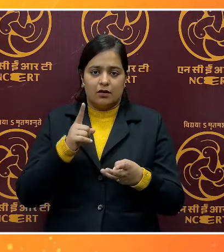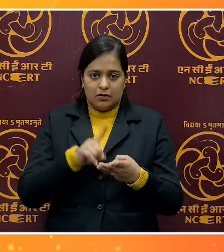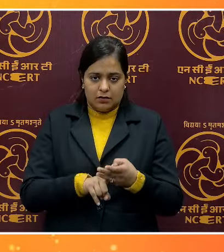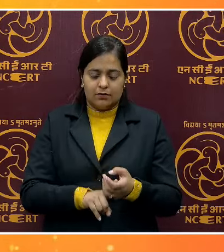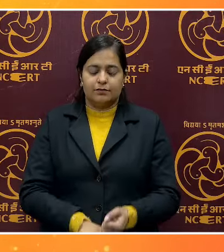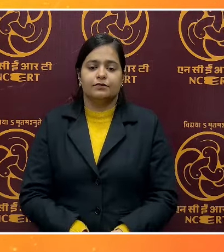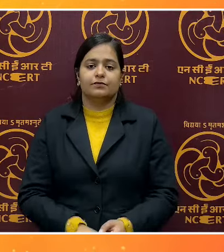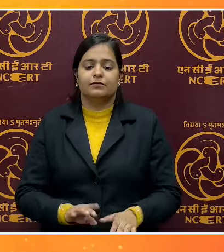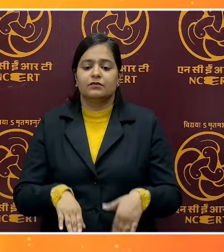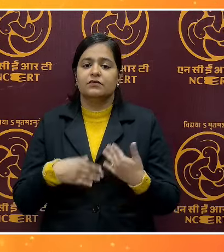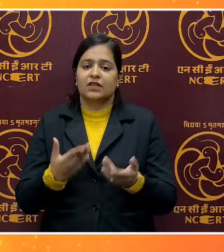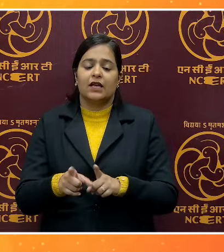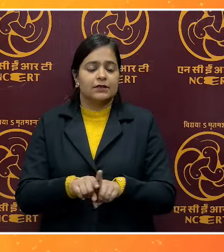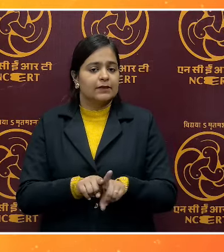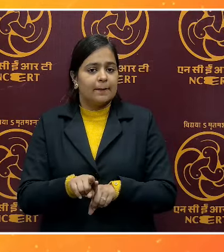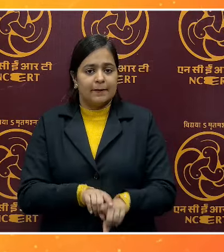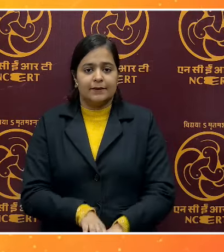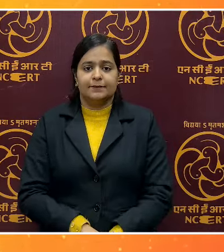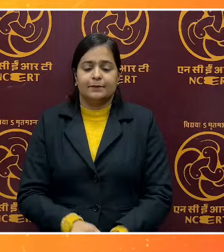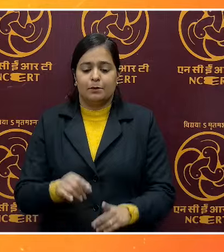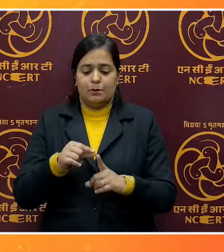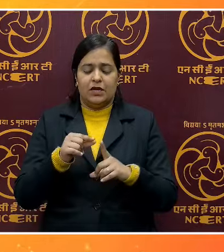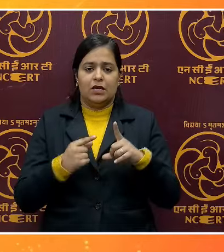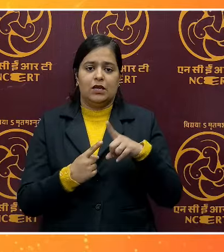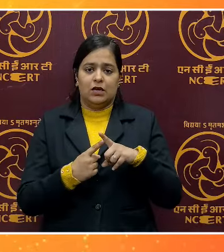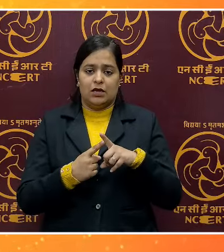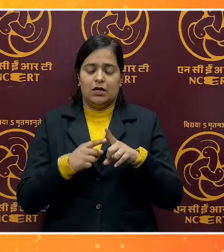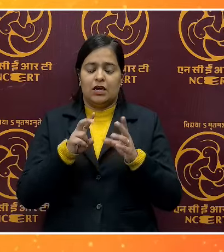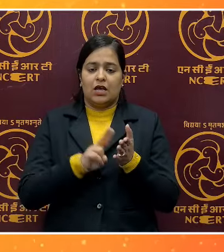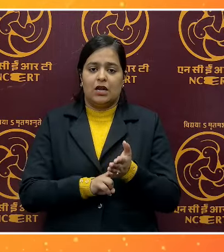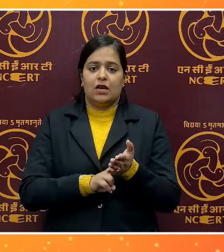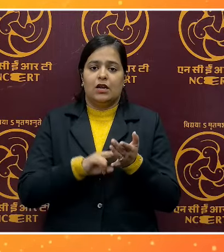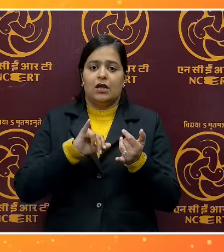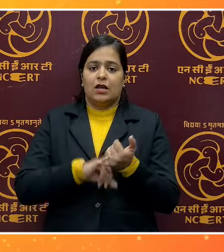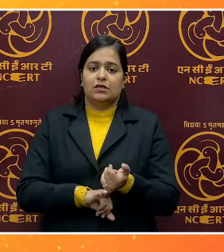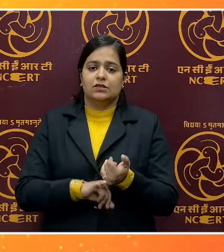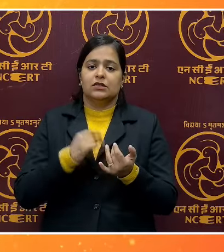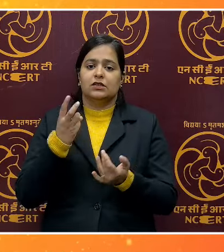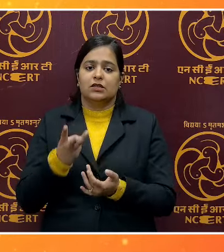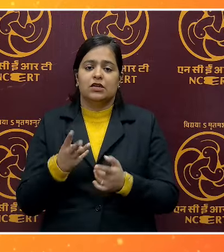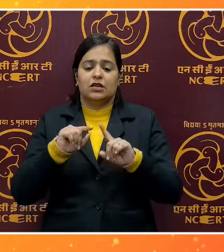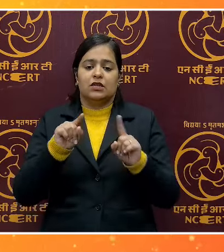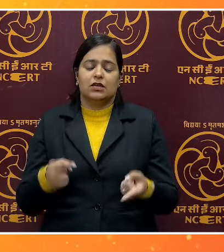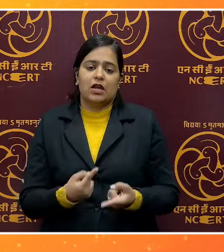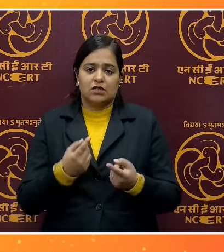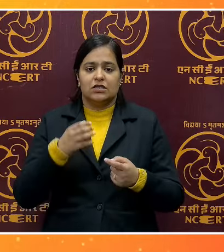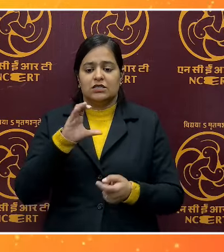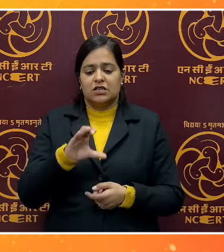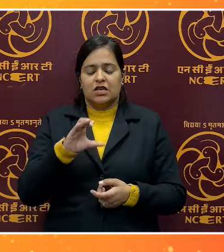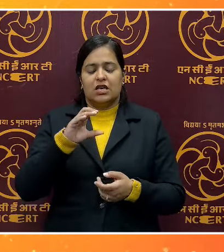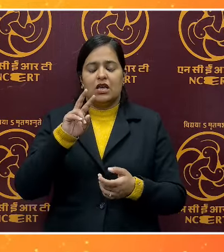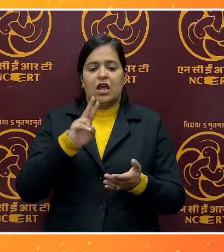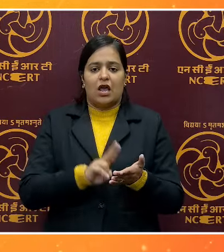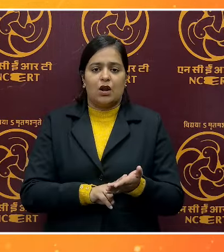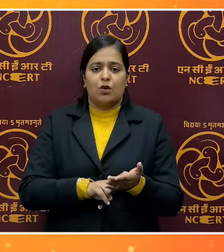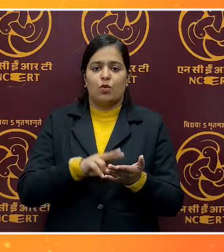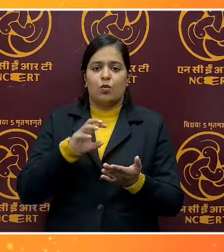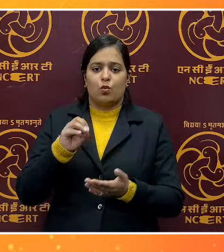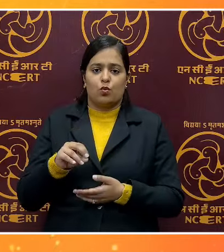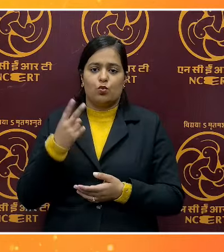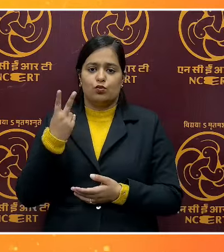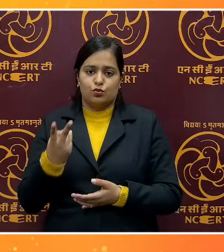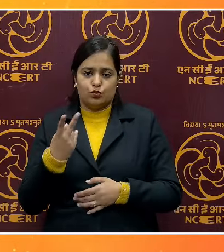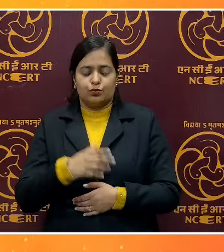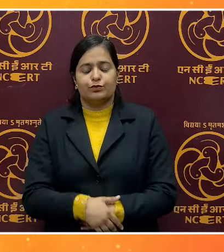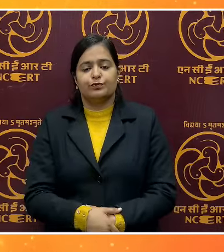In the next example, PtNH3 whole twice, Cl NO2 to be named as